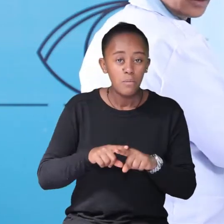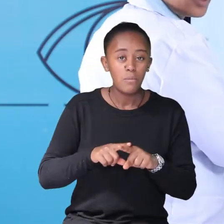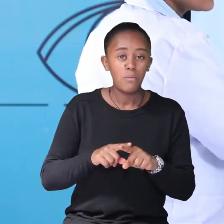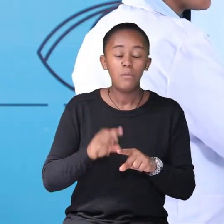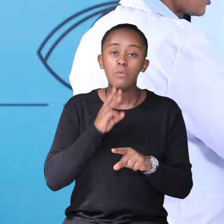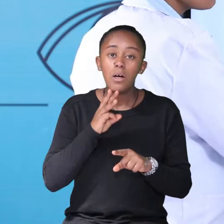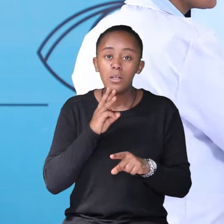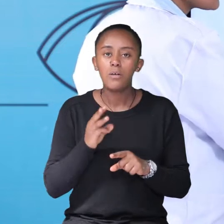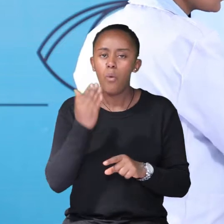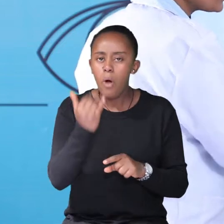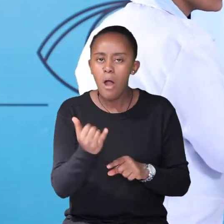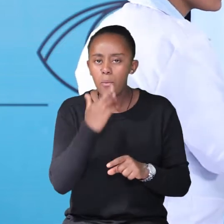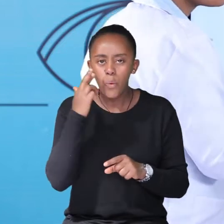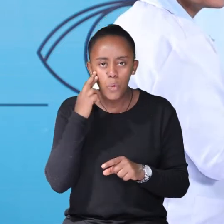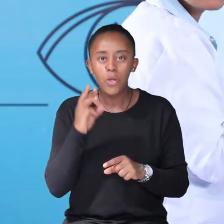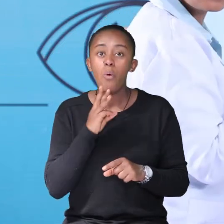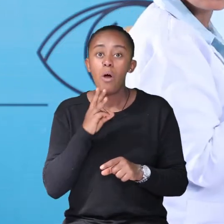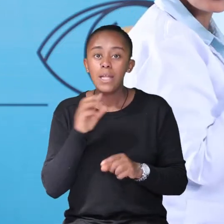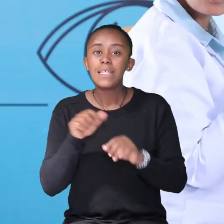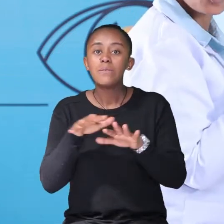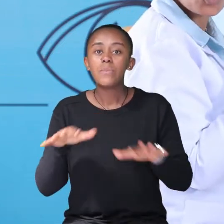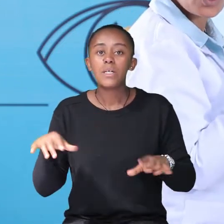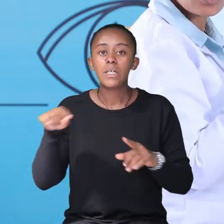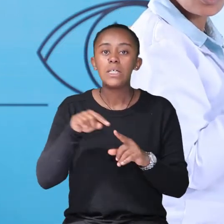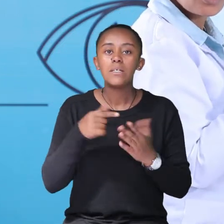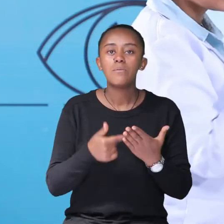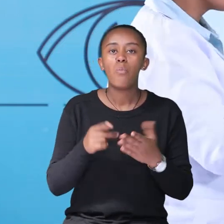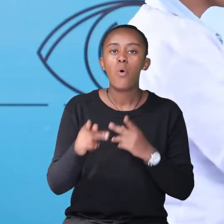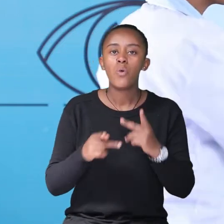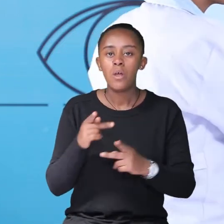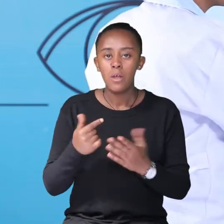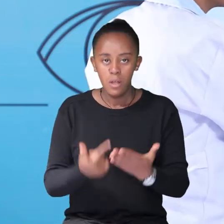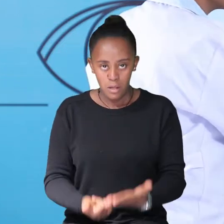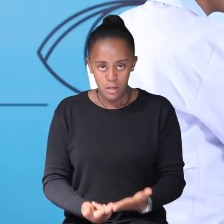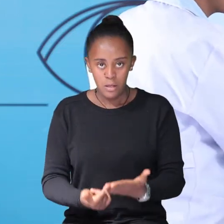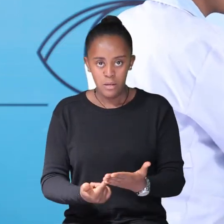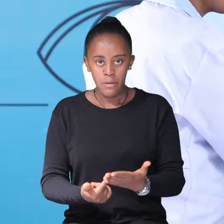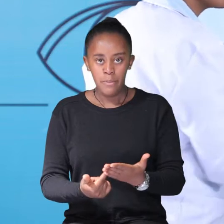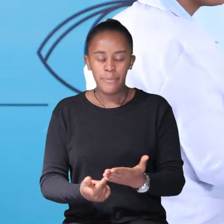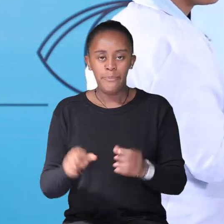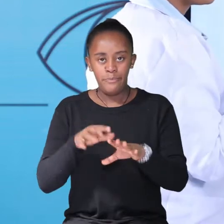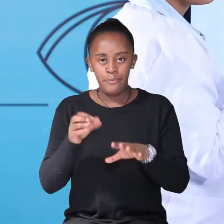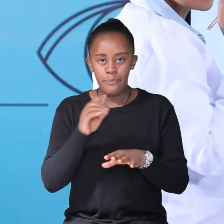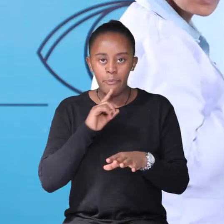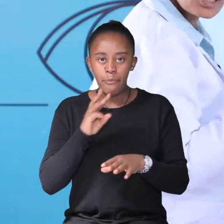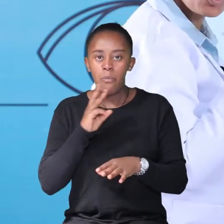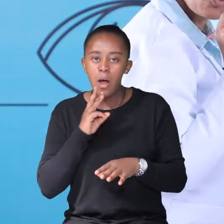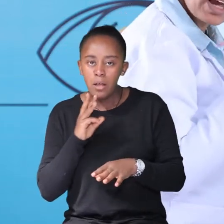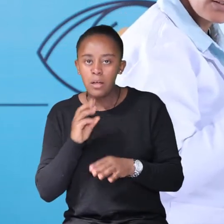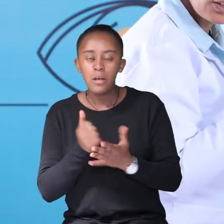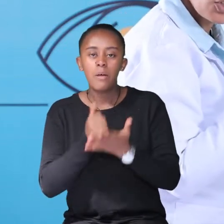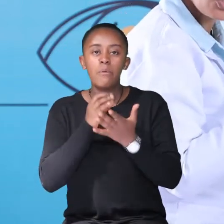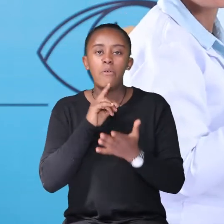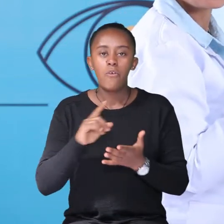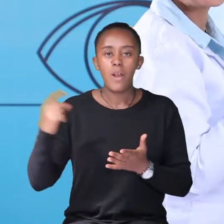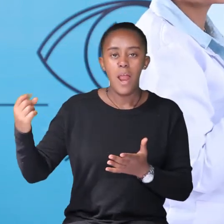water. Why? Because water is splitted in this process. This splitting of water by the help of